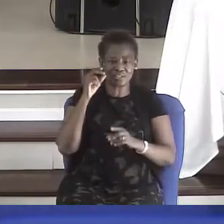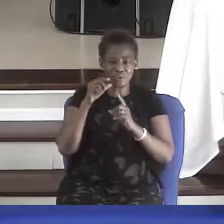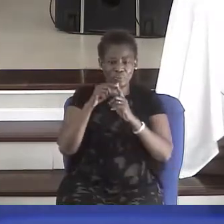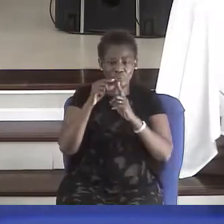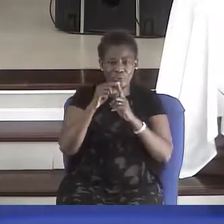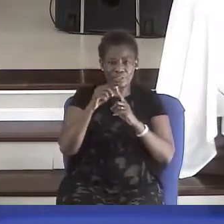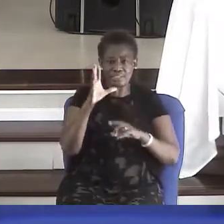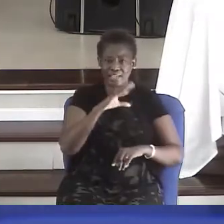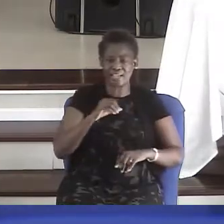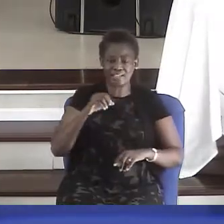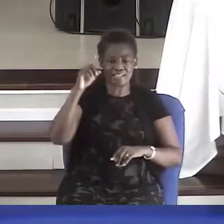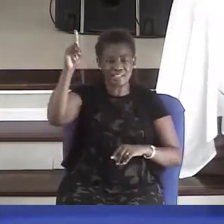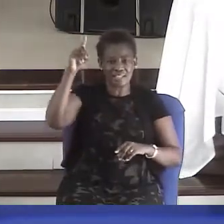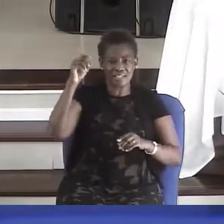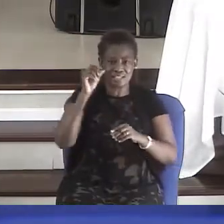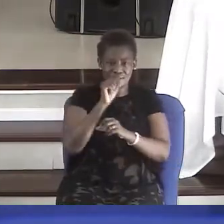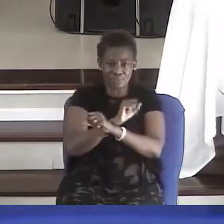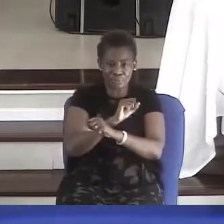extraordinary.